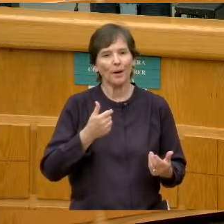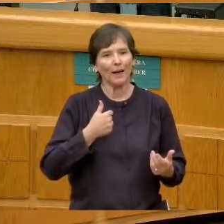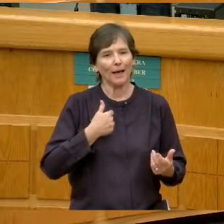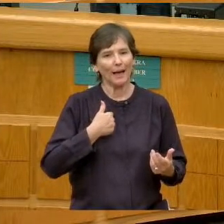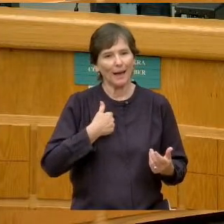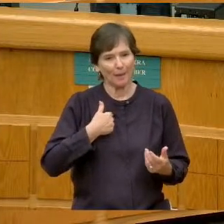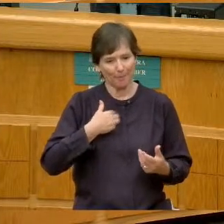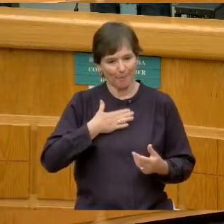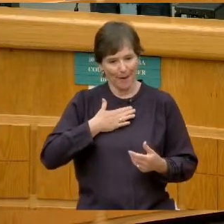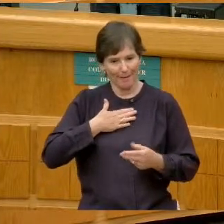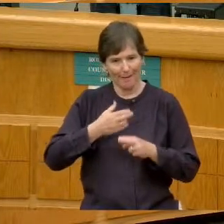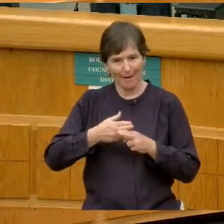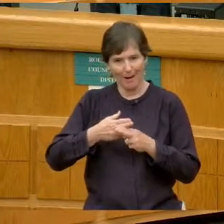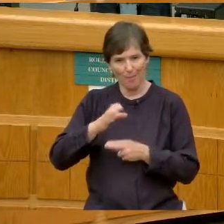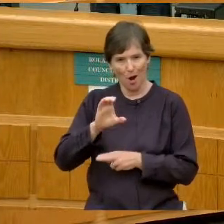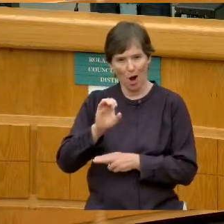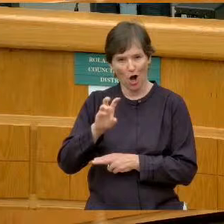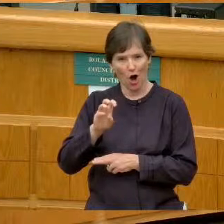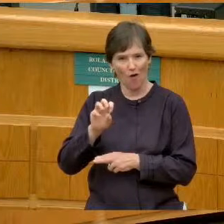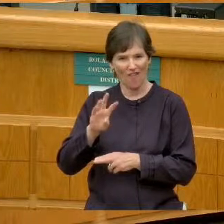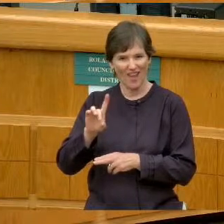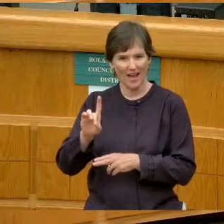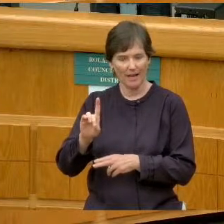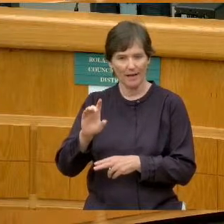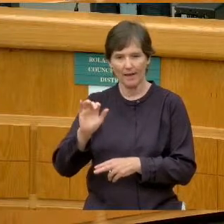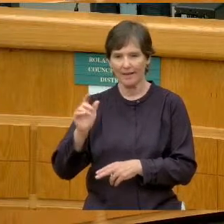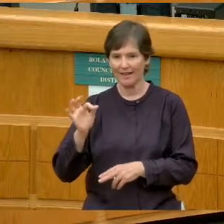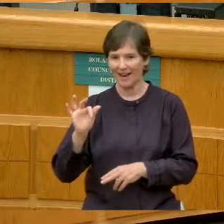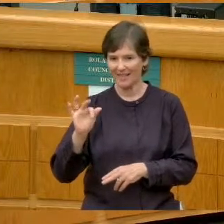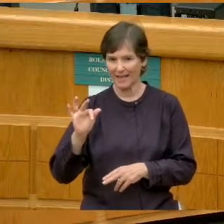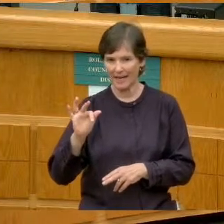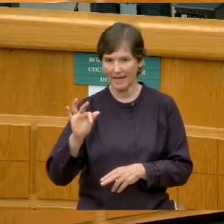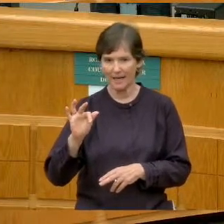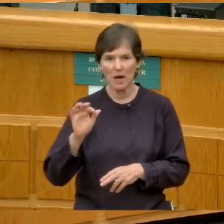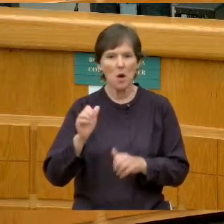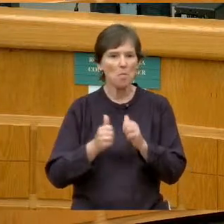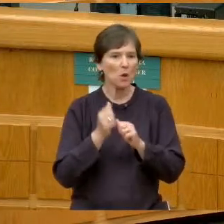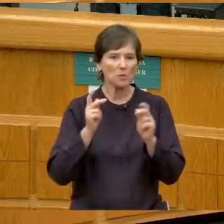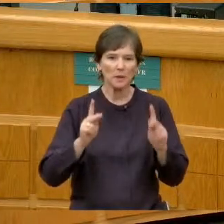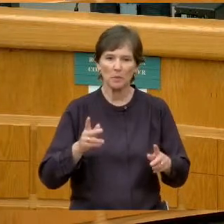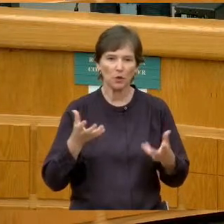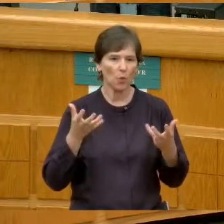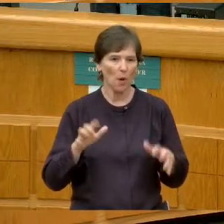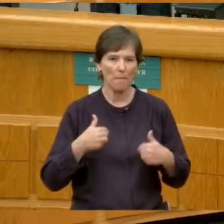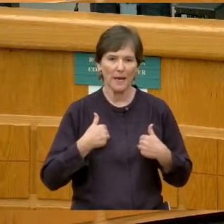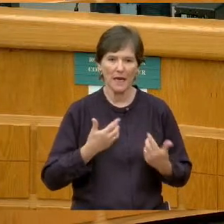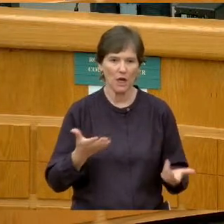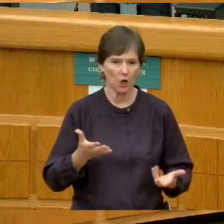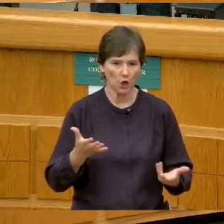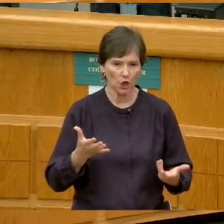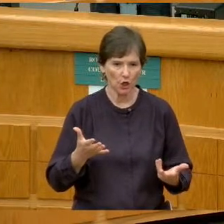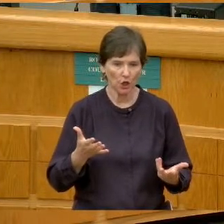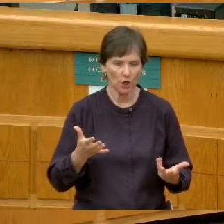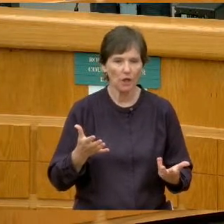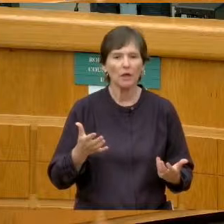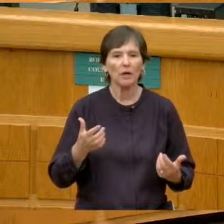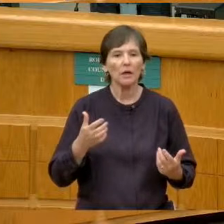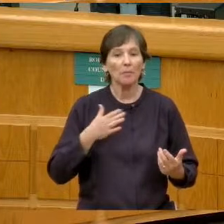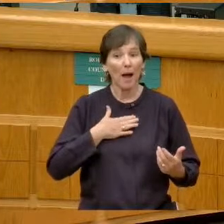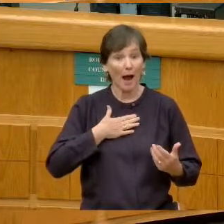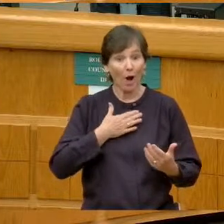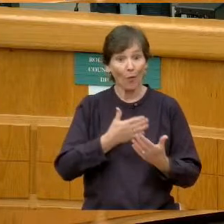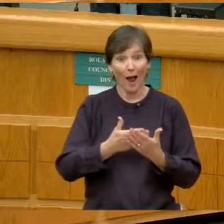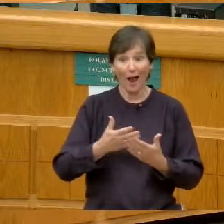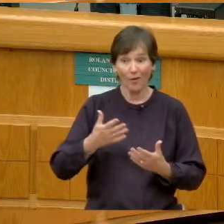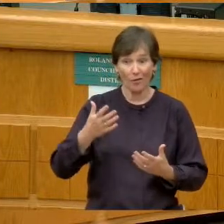long. In fact, in March, I was just about to leave, but something happened, and my departure was delayed. But I still